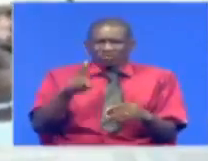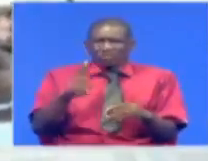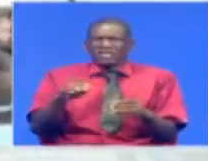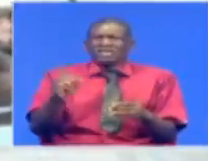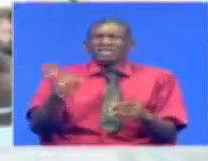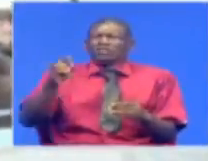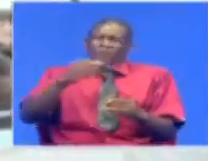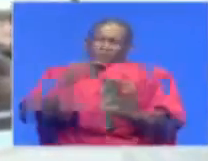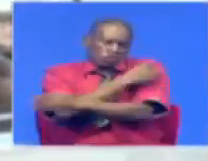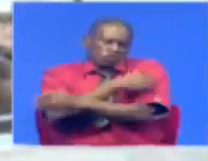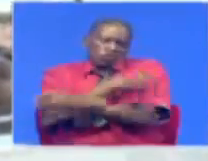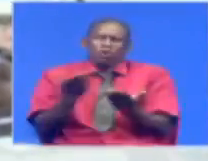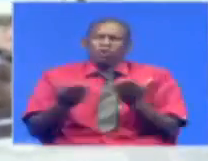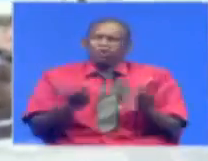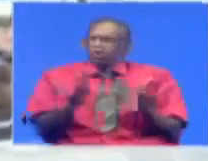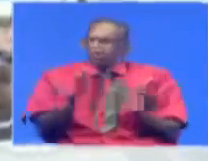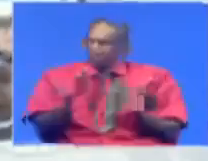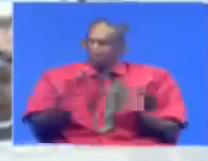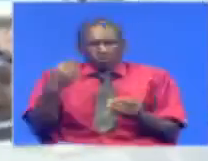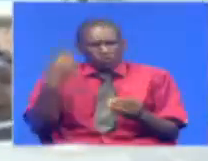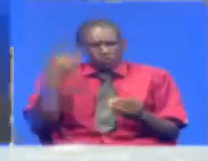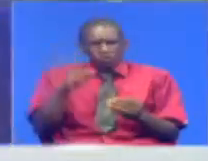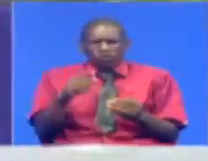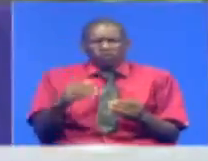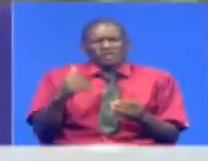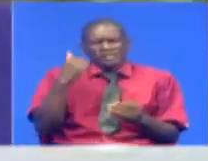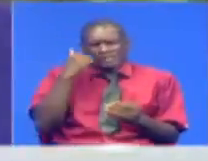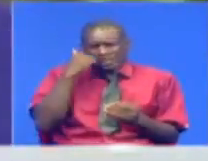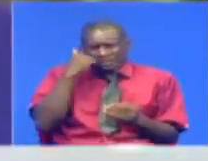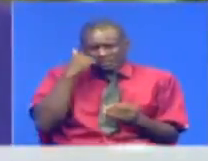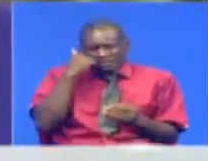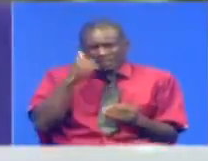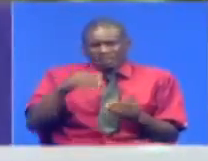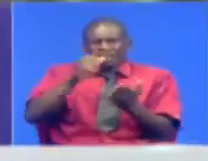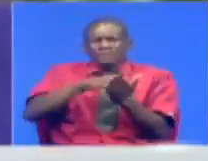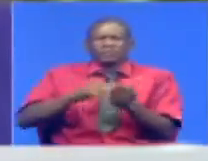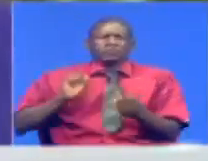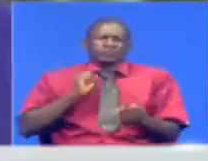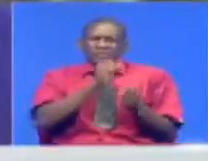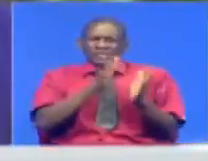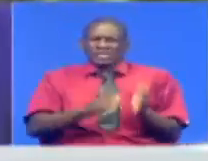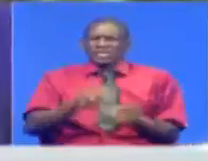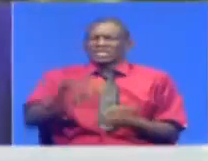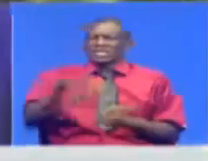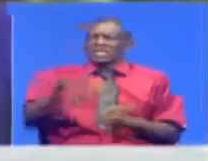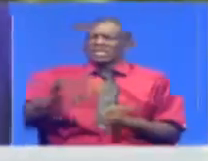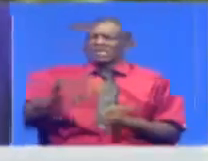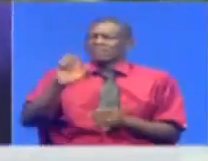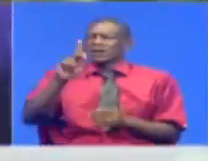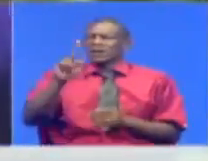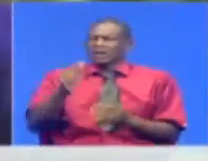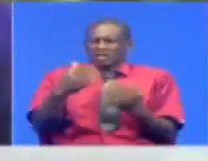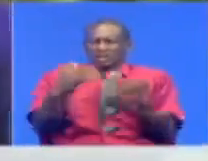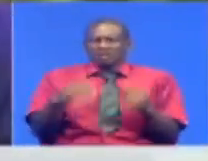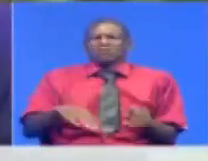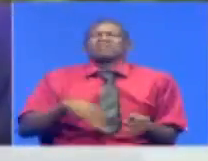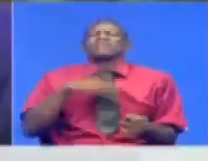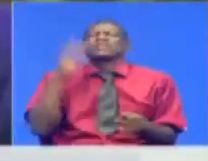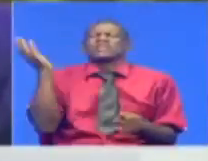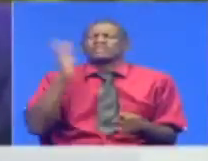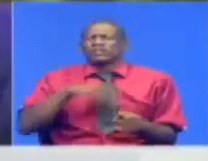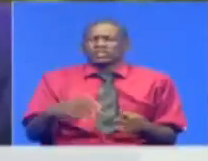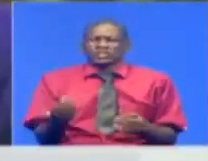he was being treated for an undisclosed ailment, Machakos Senator Boniface Kabaka has finally breathed his